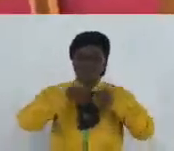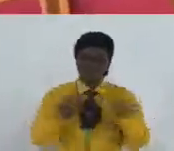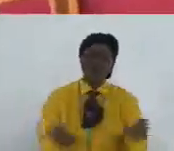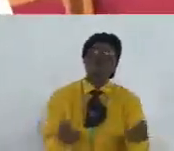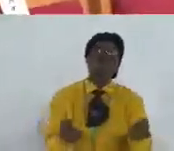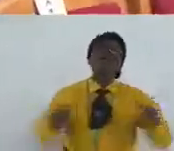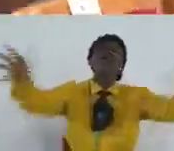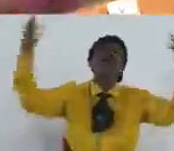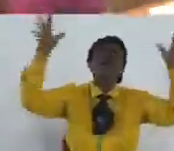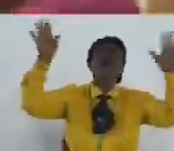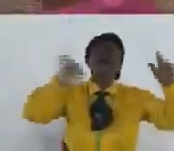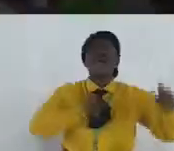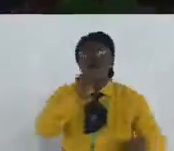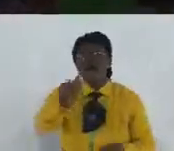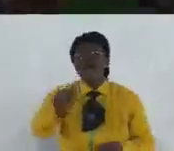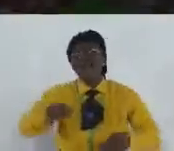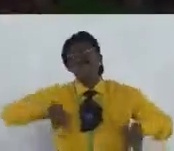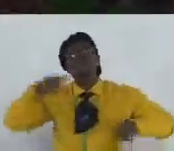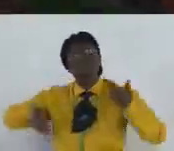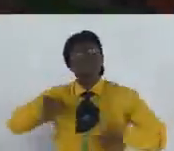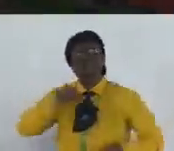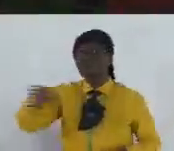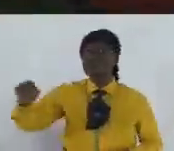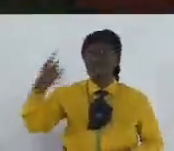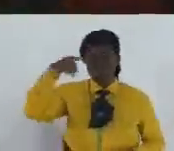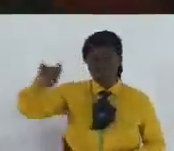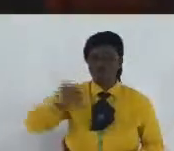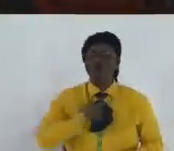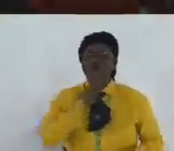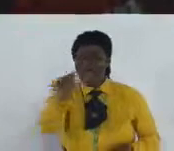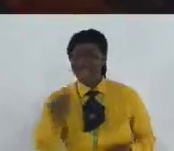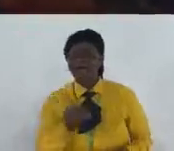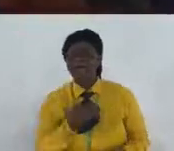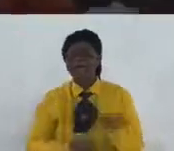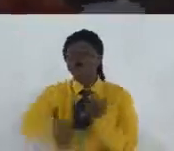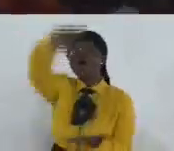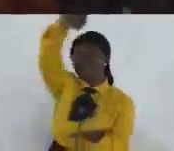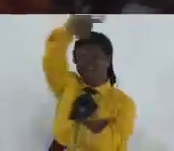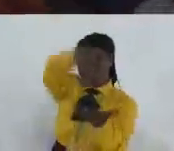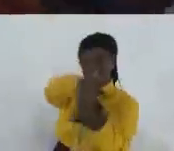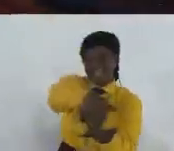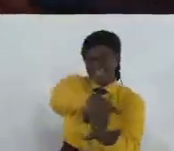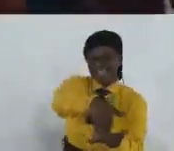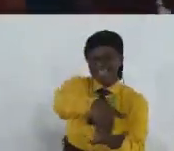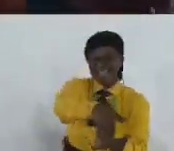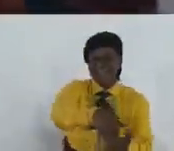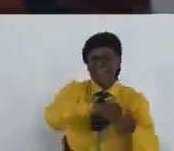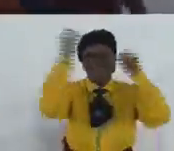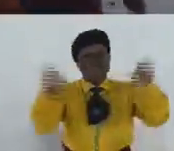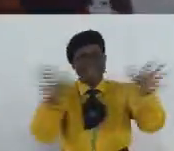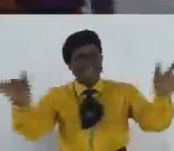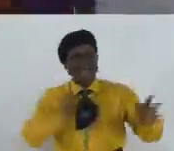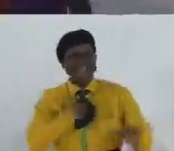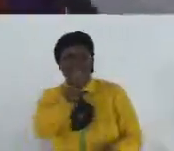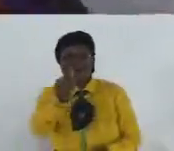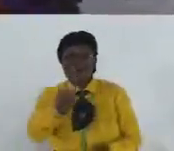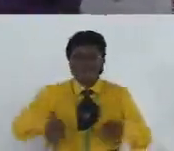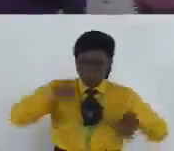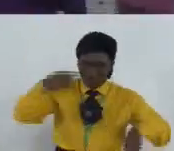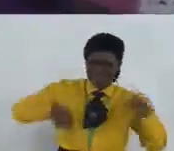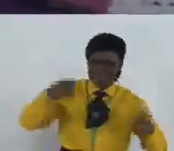been broken. I am rejoicing, for I am born again. Hallelujah. I